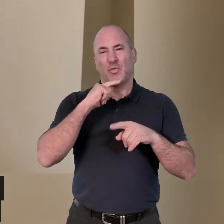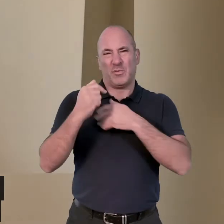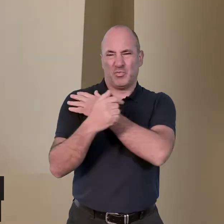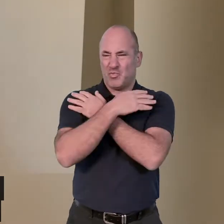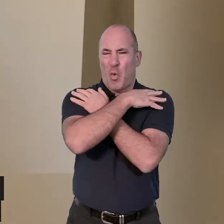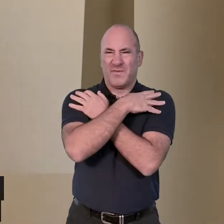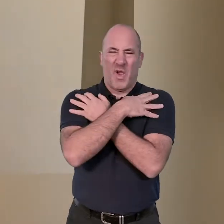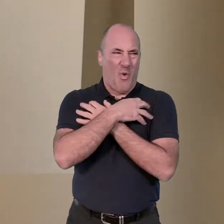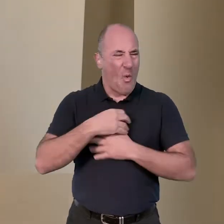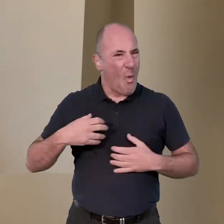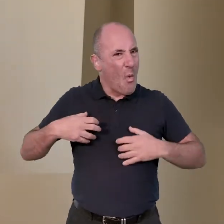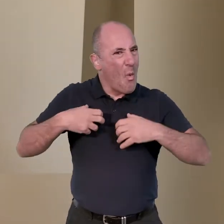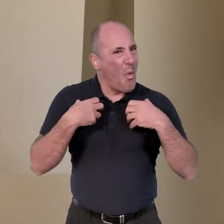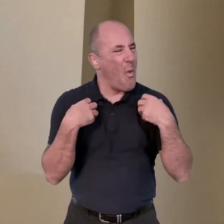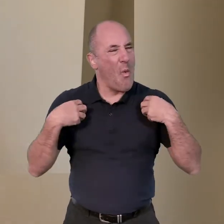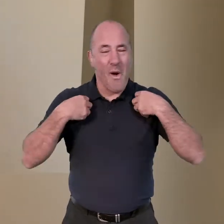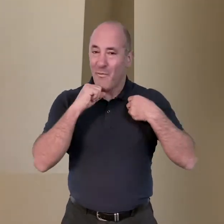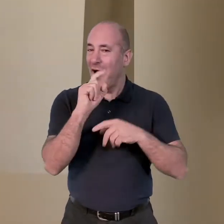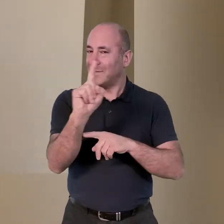shoulders afterwards.